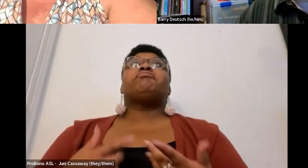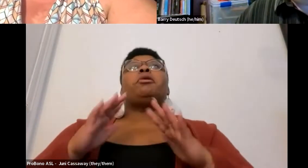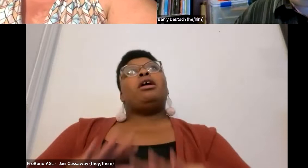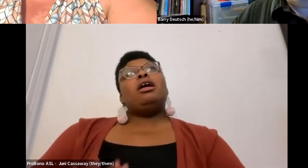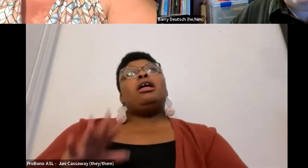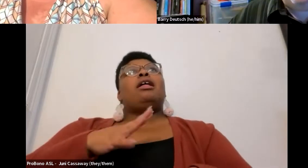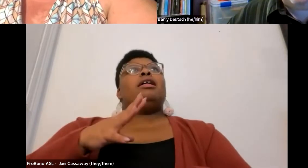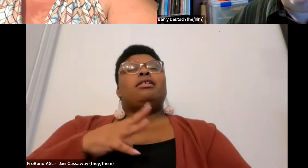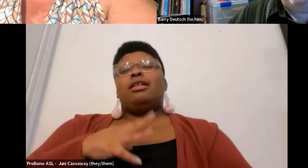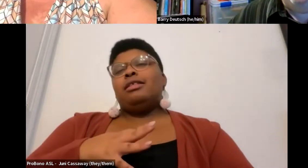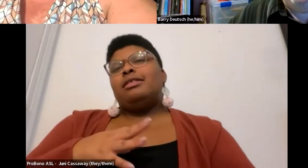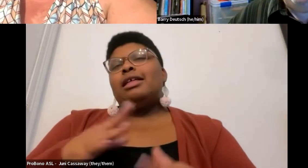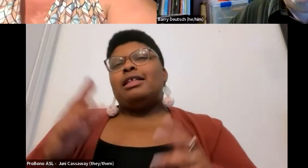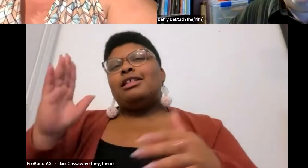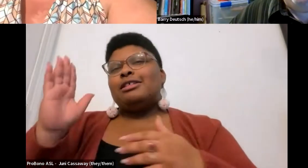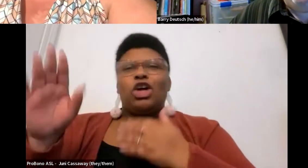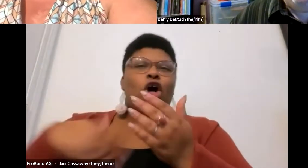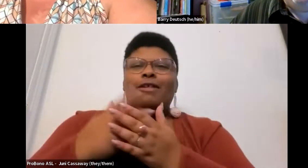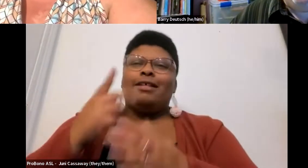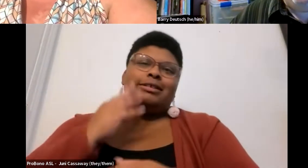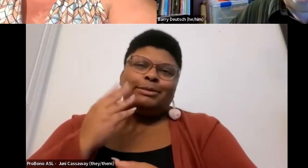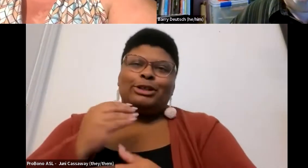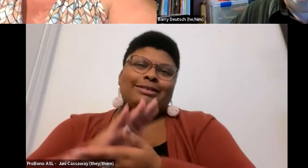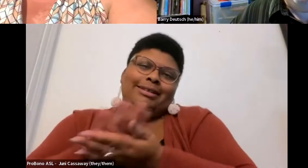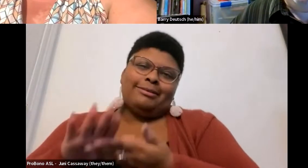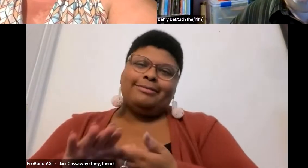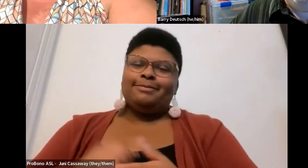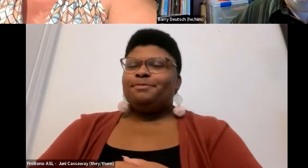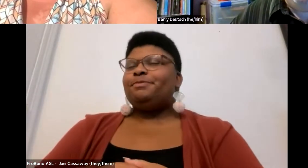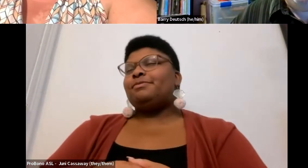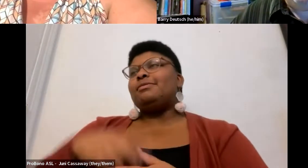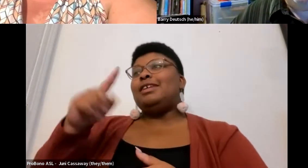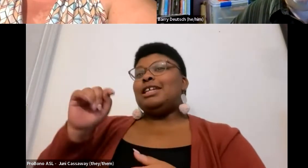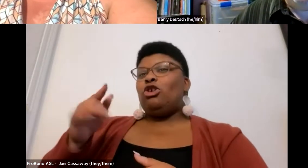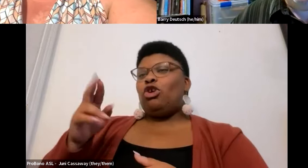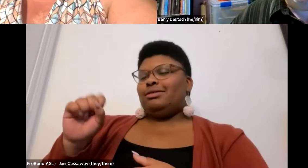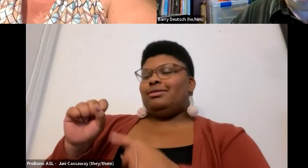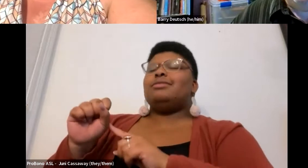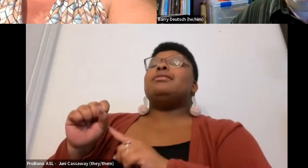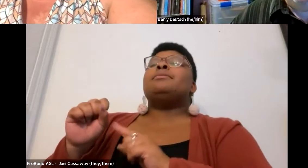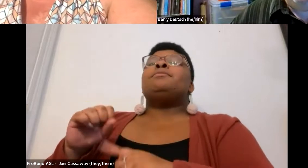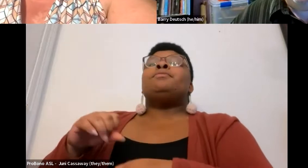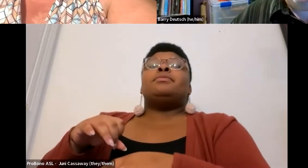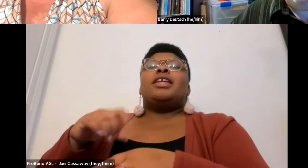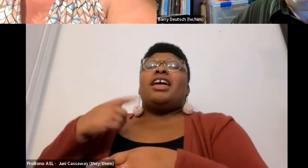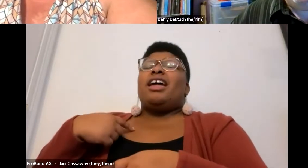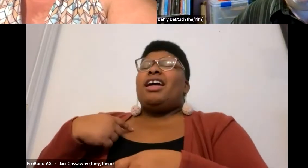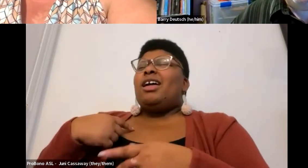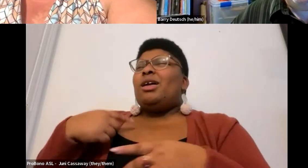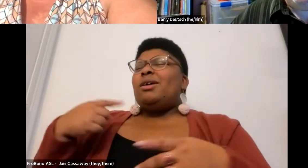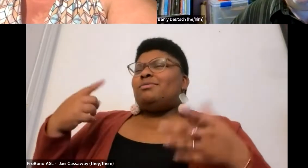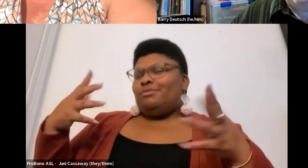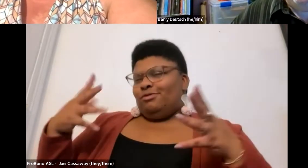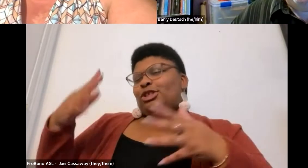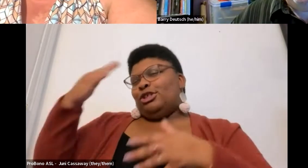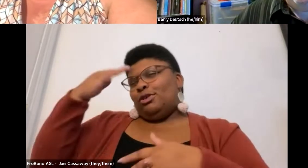is actually very nice. Yes. Well, and we know that you have, regardless of awards and accolades,